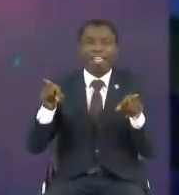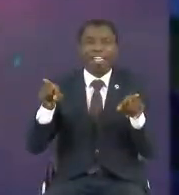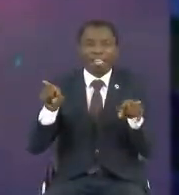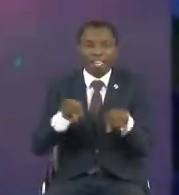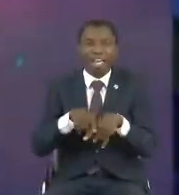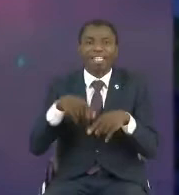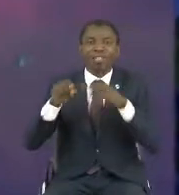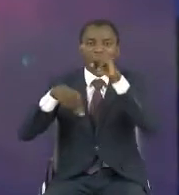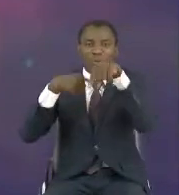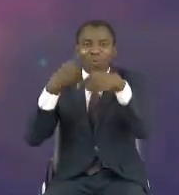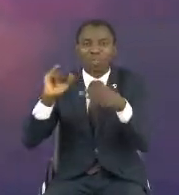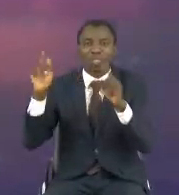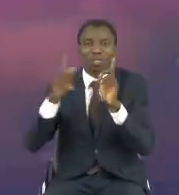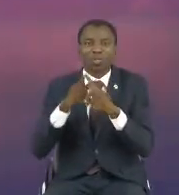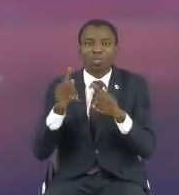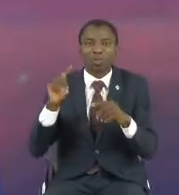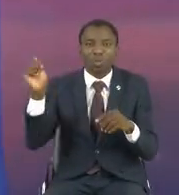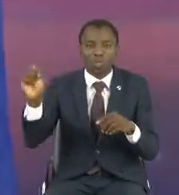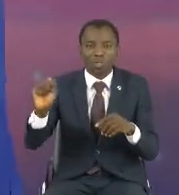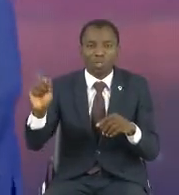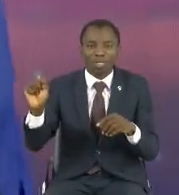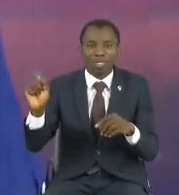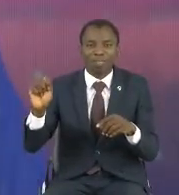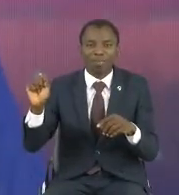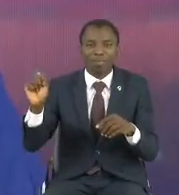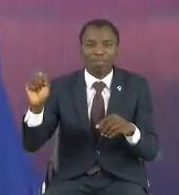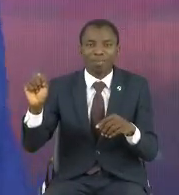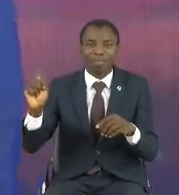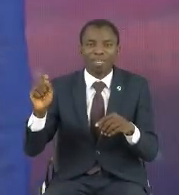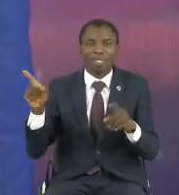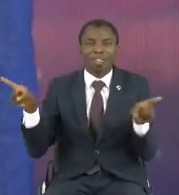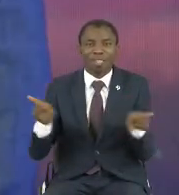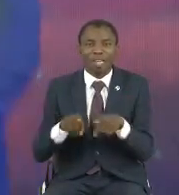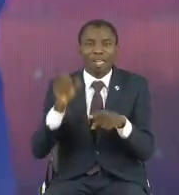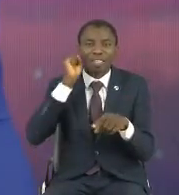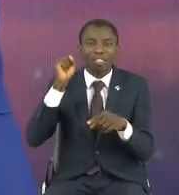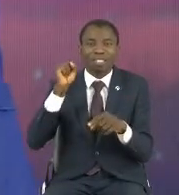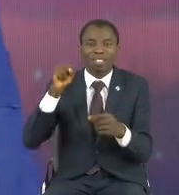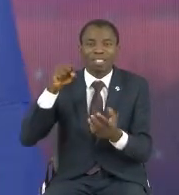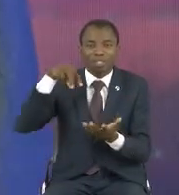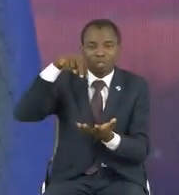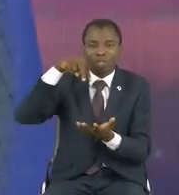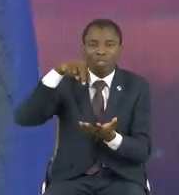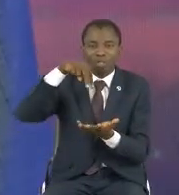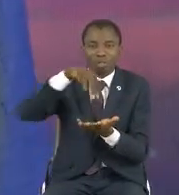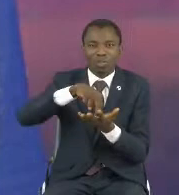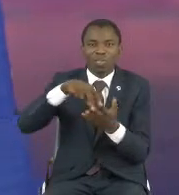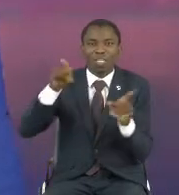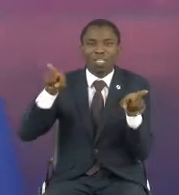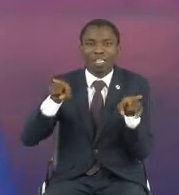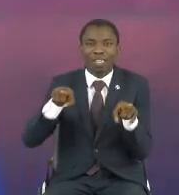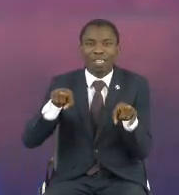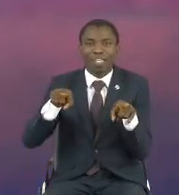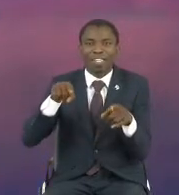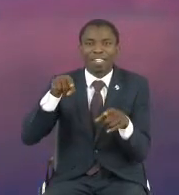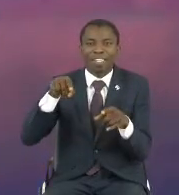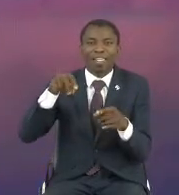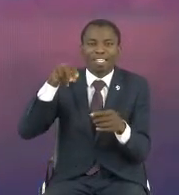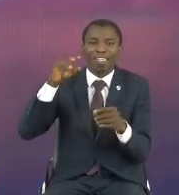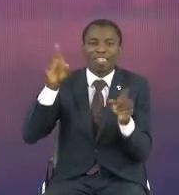toilet. And then as she got there, as she stooped like this, fibroid came out.